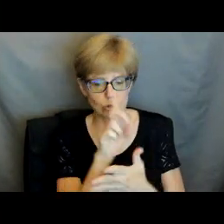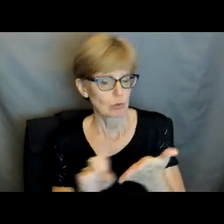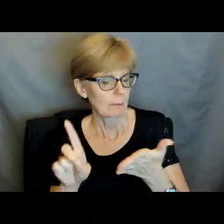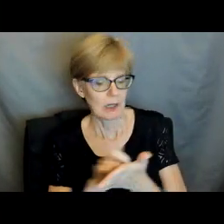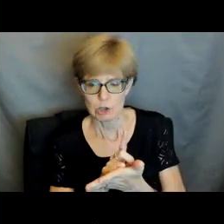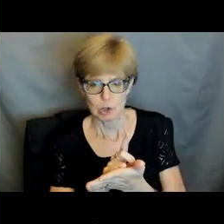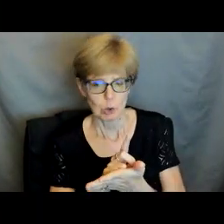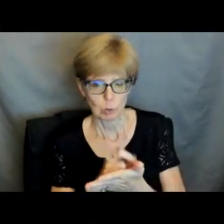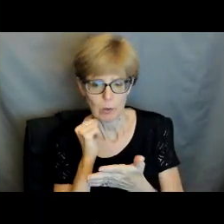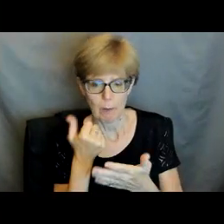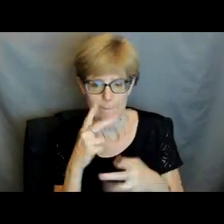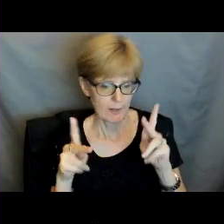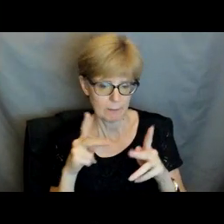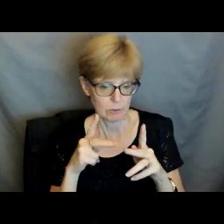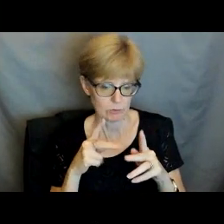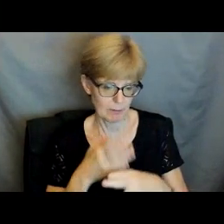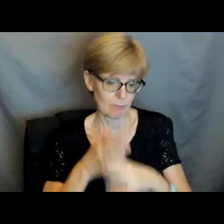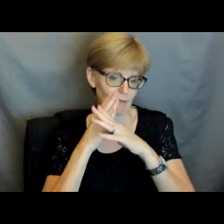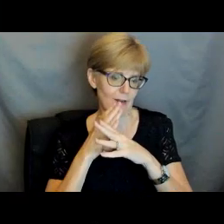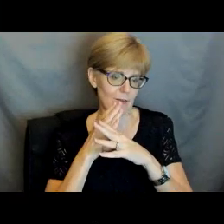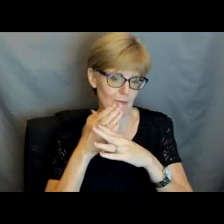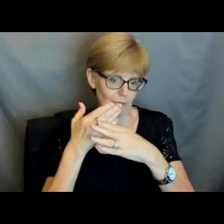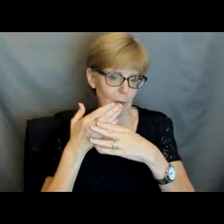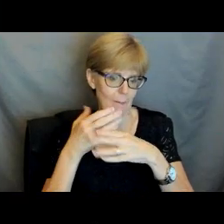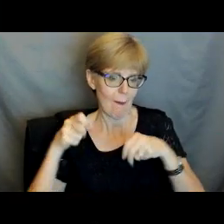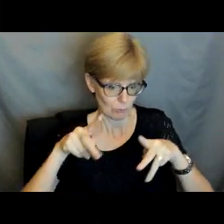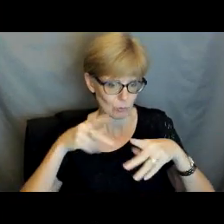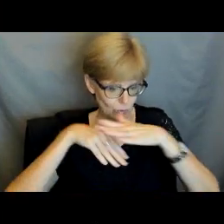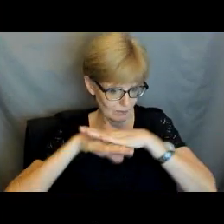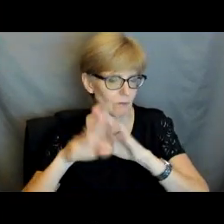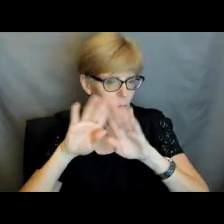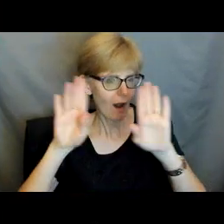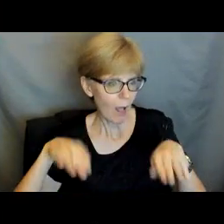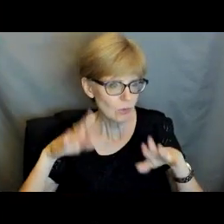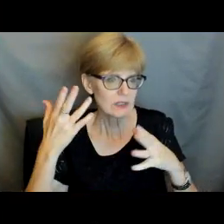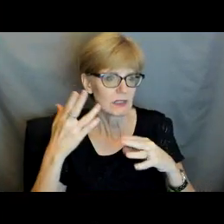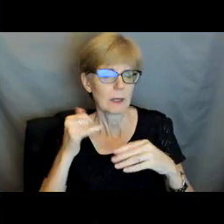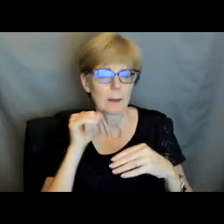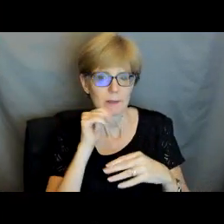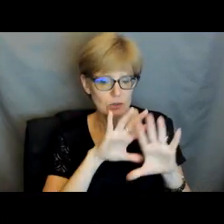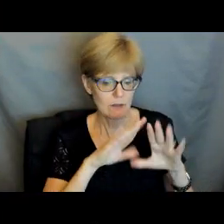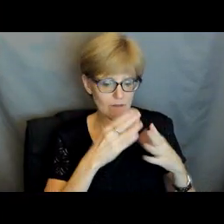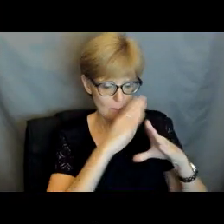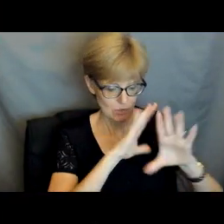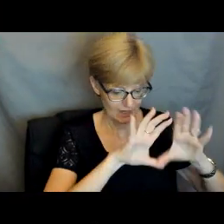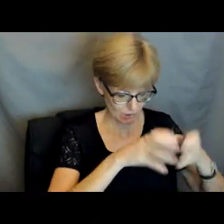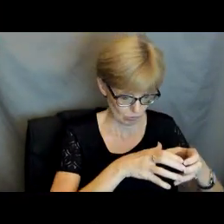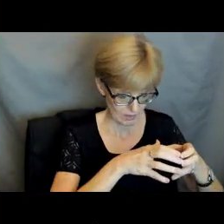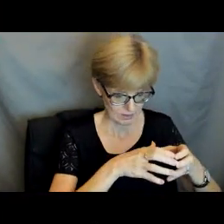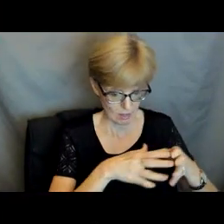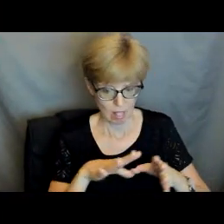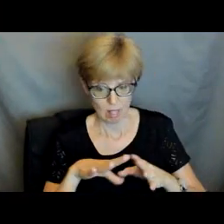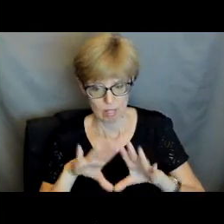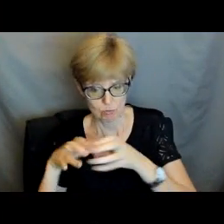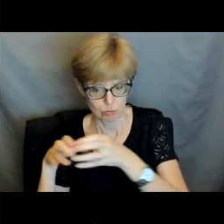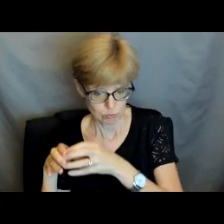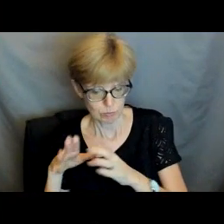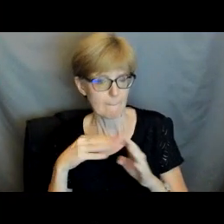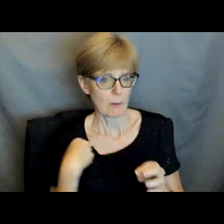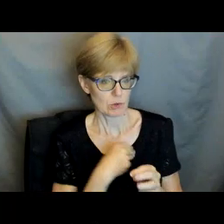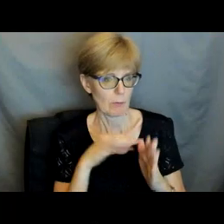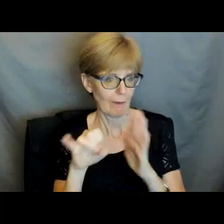housing opportunities because of their protected class or aspects of their identity. But beyond that, fair housing works